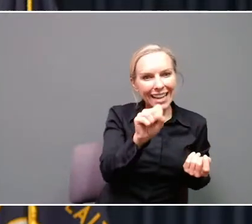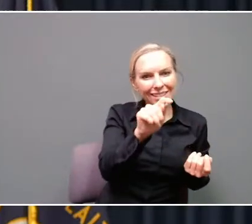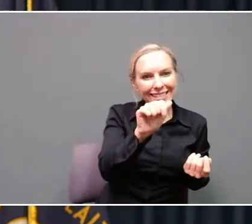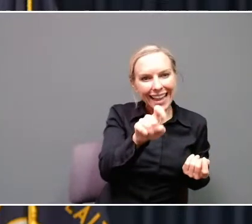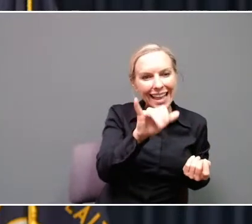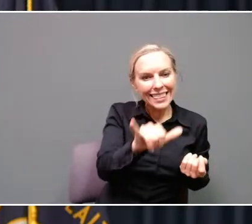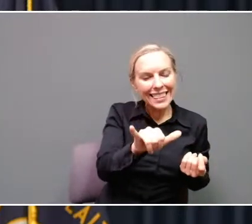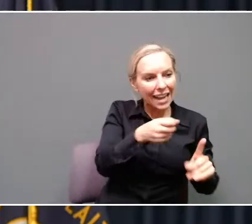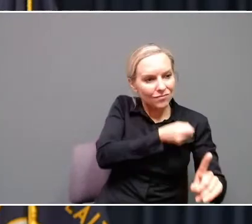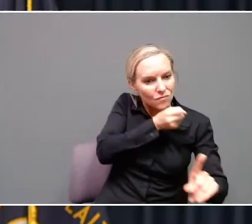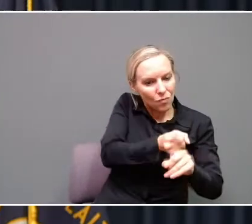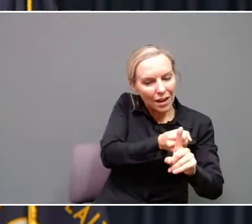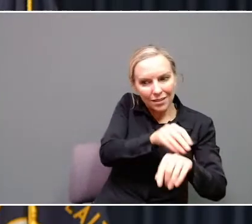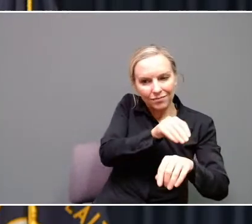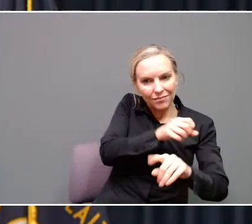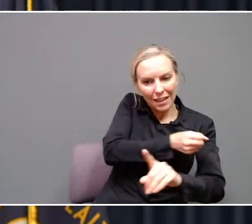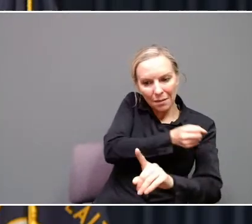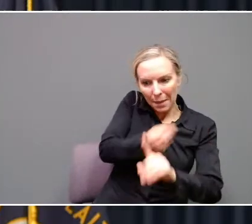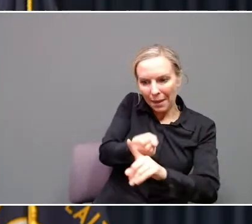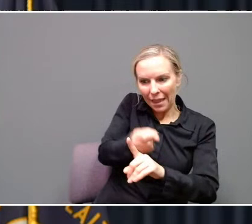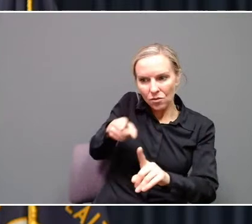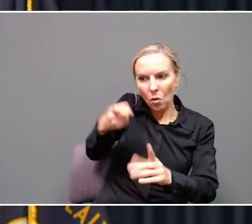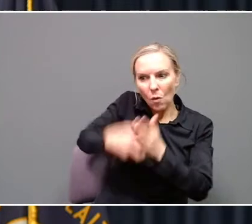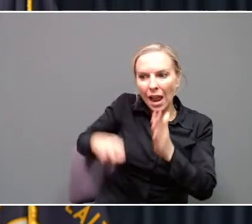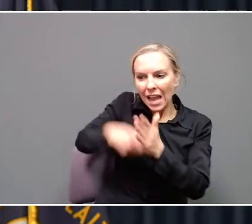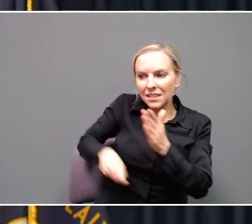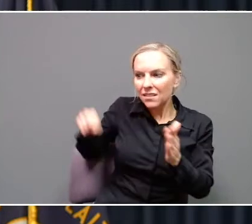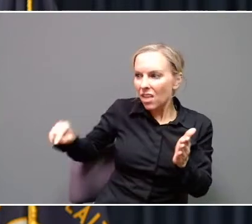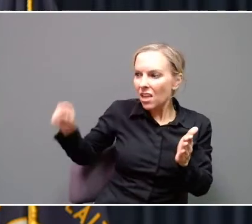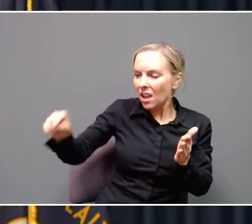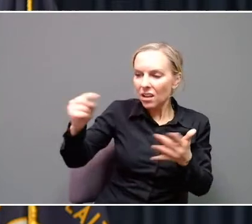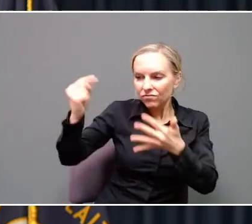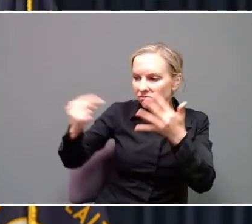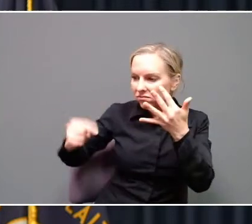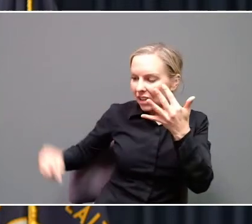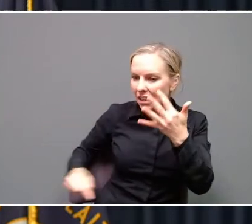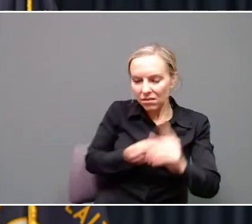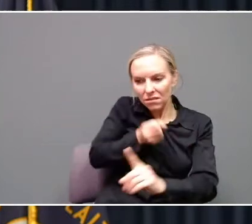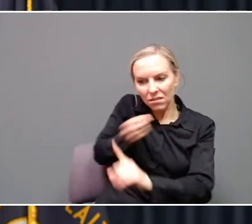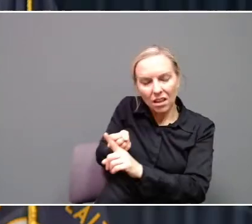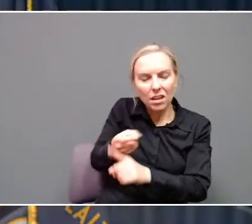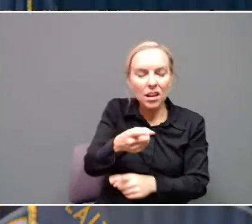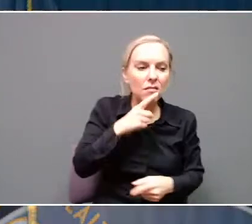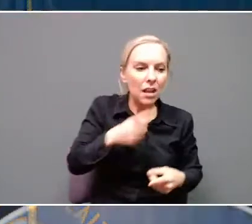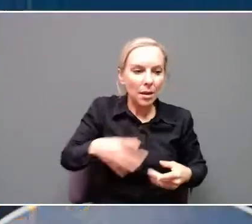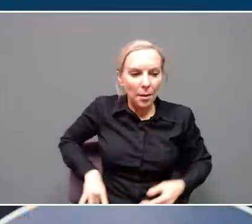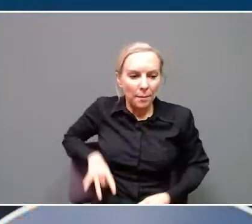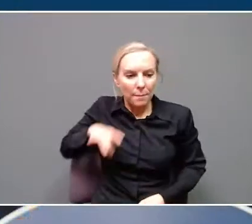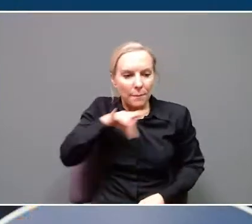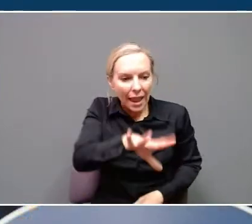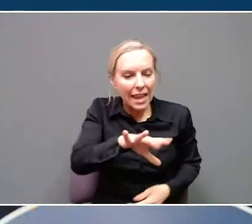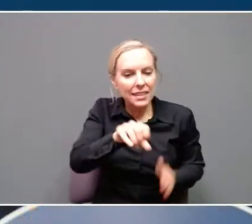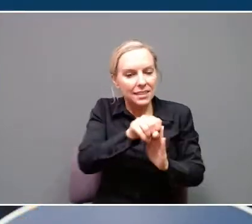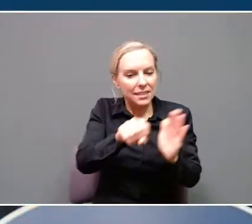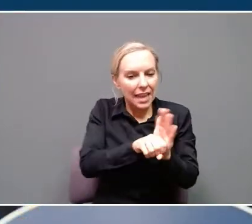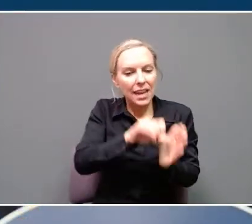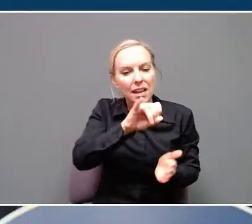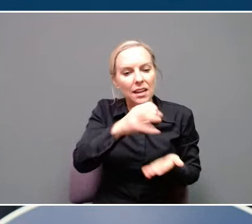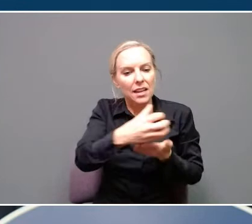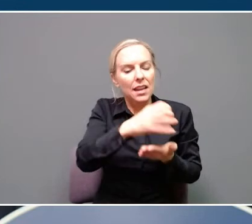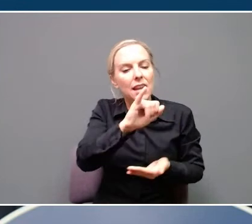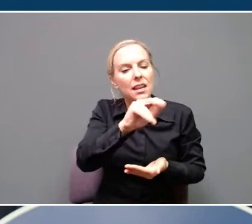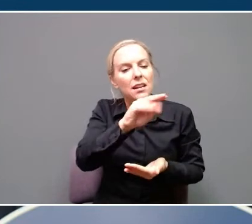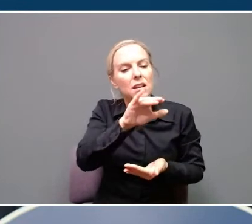of things. And it helps everybody, whether at the end of the day they make enough to pay state income tax or not. It would have saved